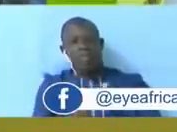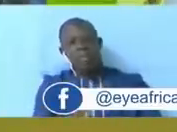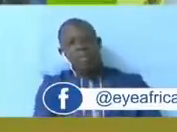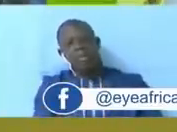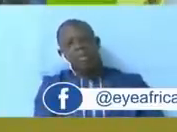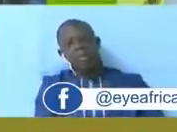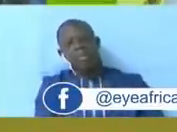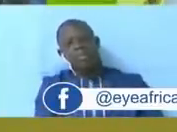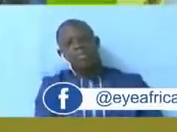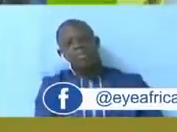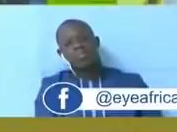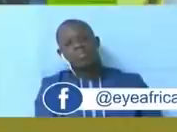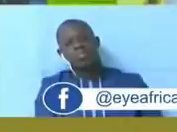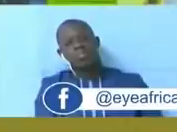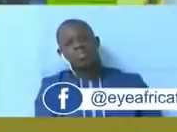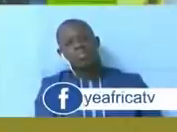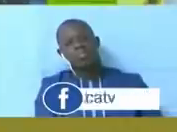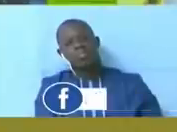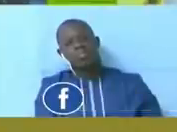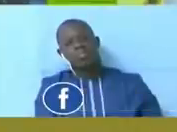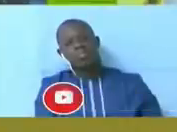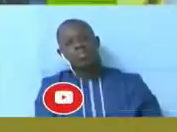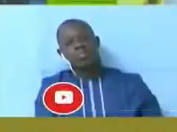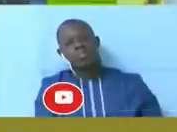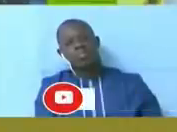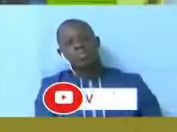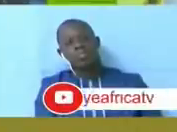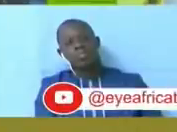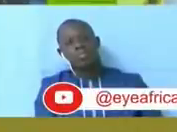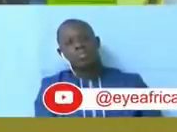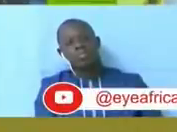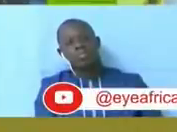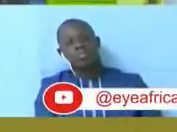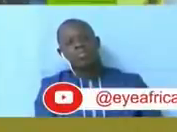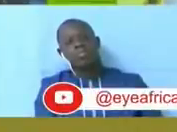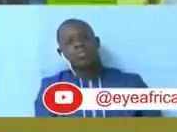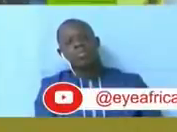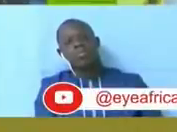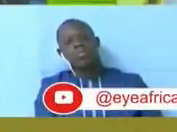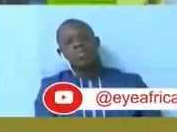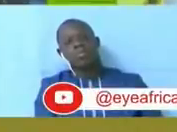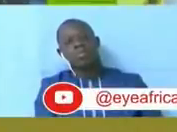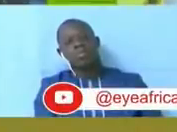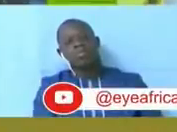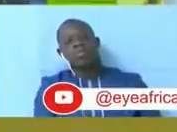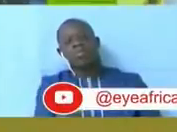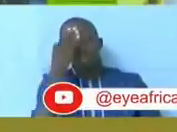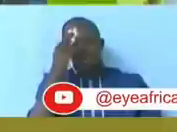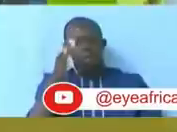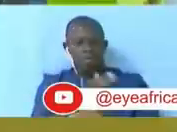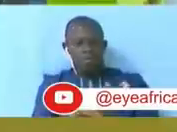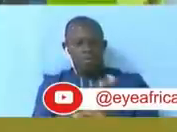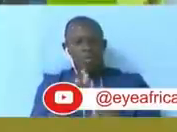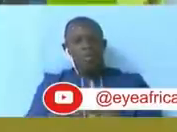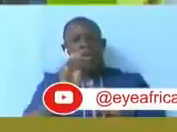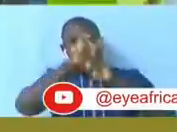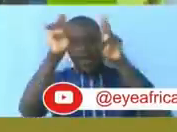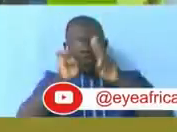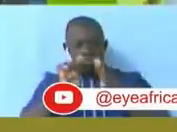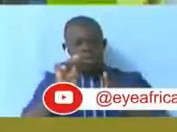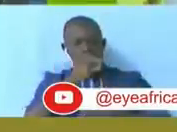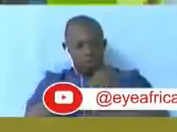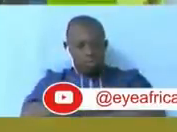know, it was the international intelligence institutions that alerted the Gambia government. Yajele kumi banku to